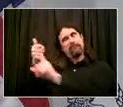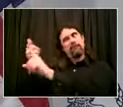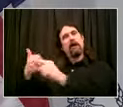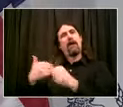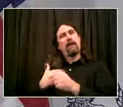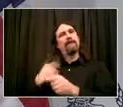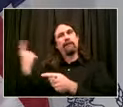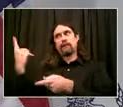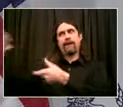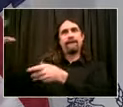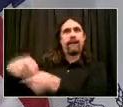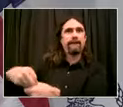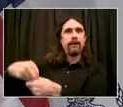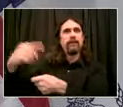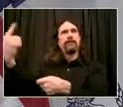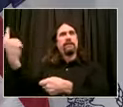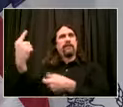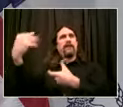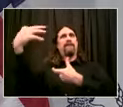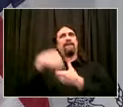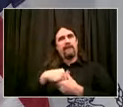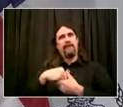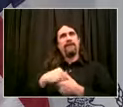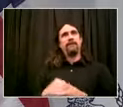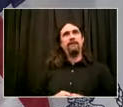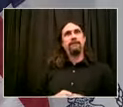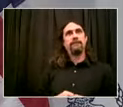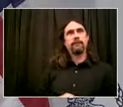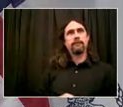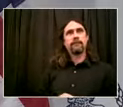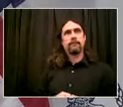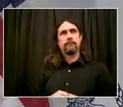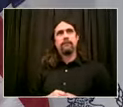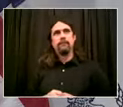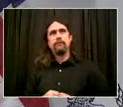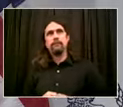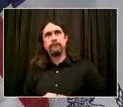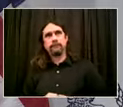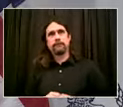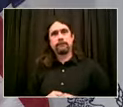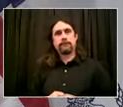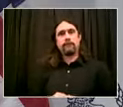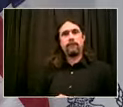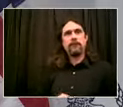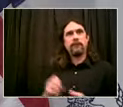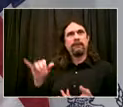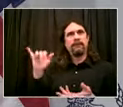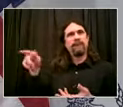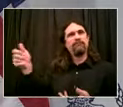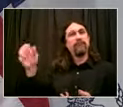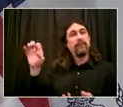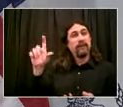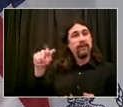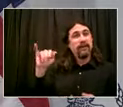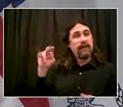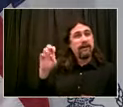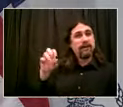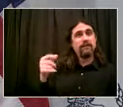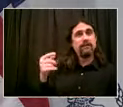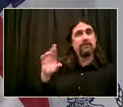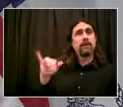been consistent throughout her career. I've worked with her for decades, and I've seen her work. She's led the School Construction Authority. It used to